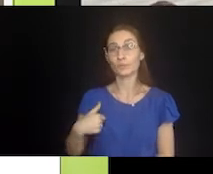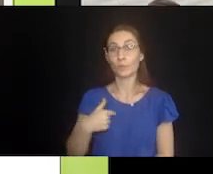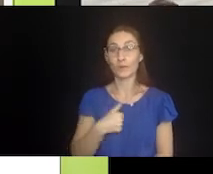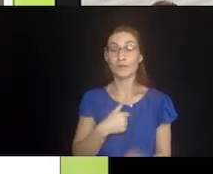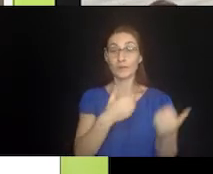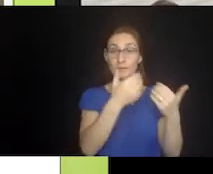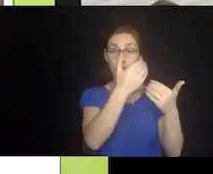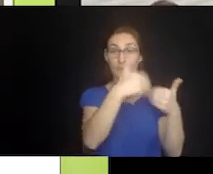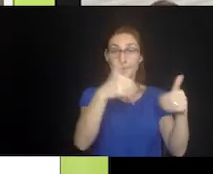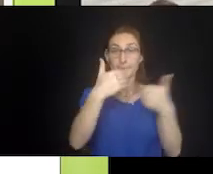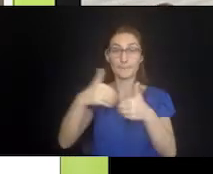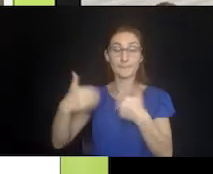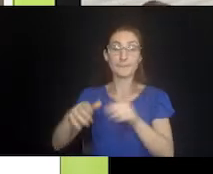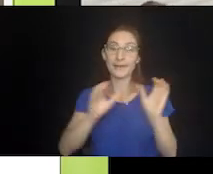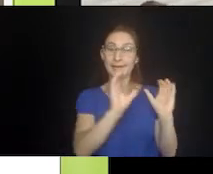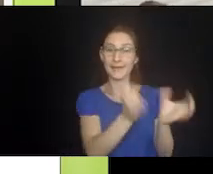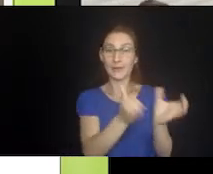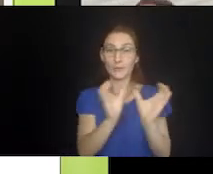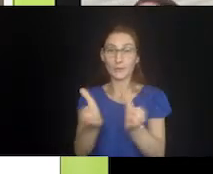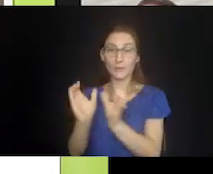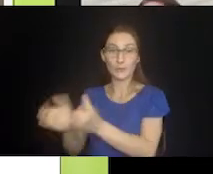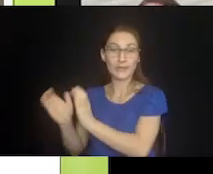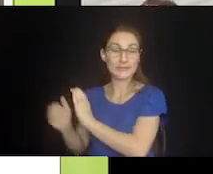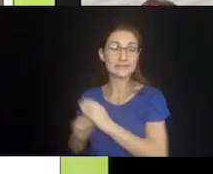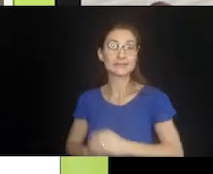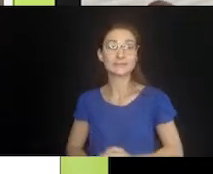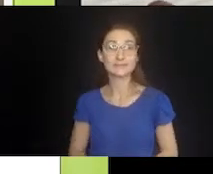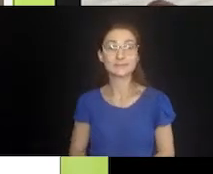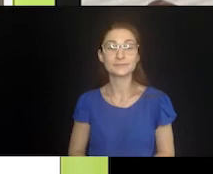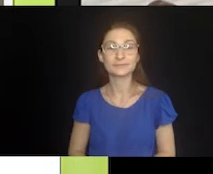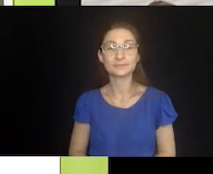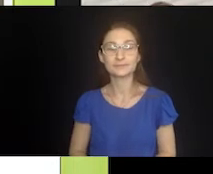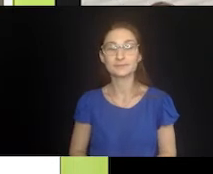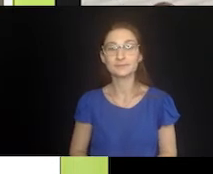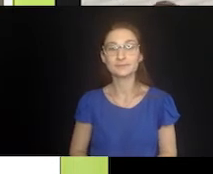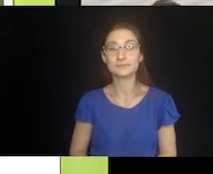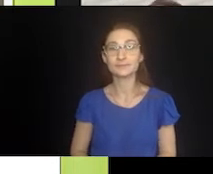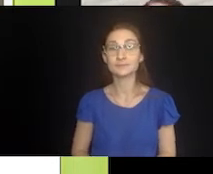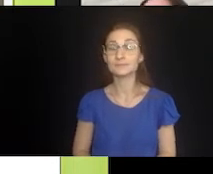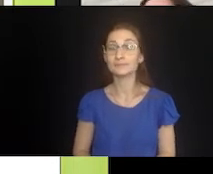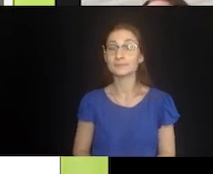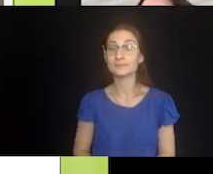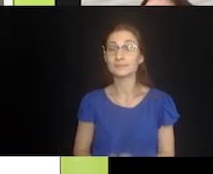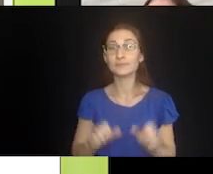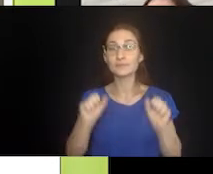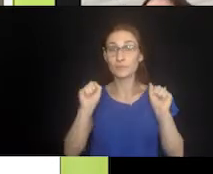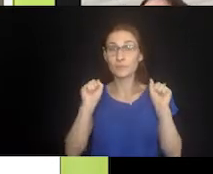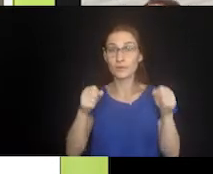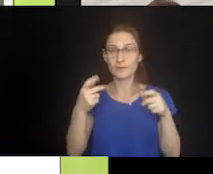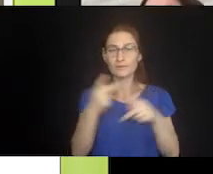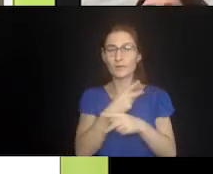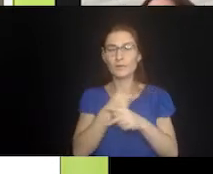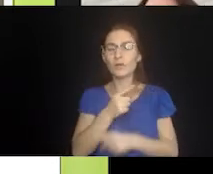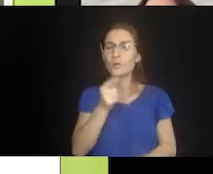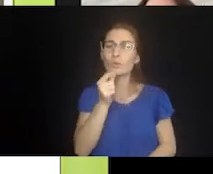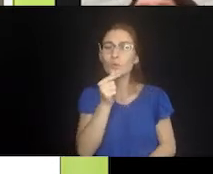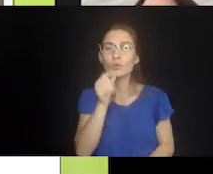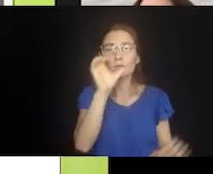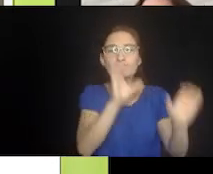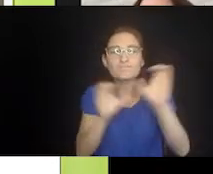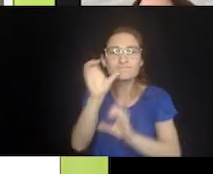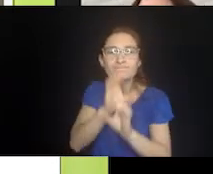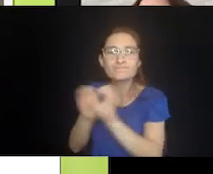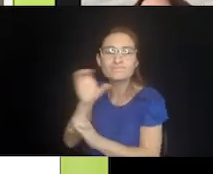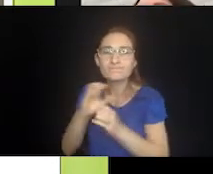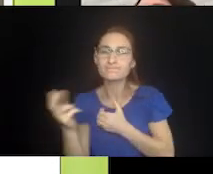And we've broken down these people into these categories to try to give you a reference and a frame